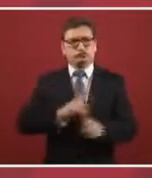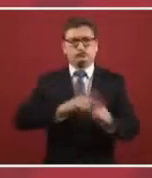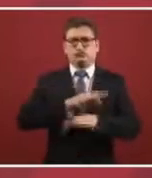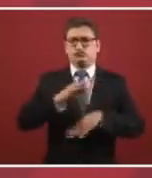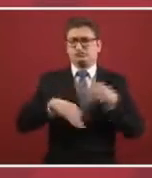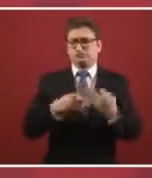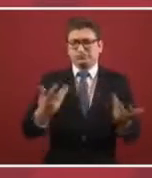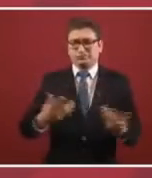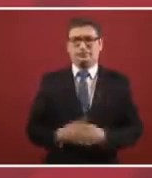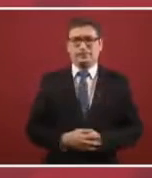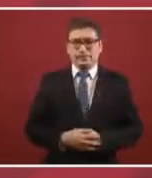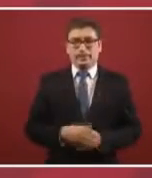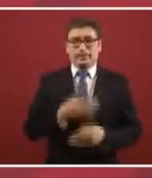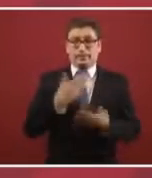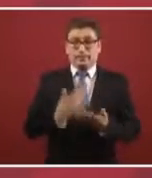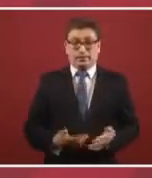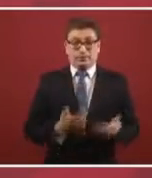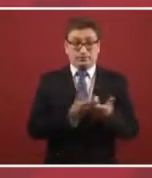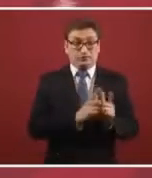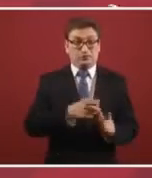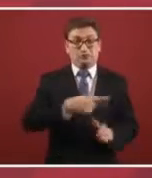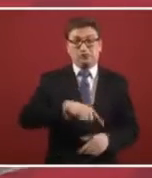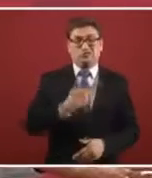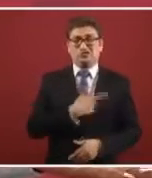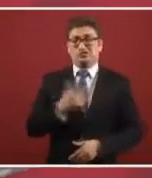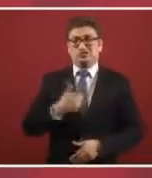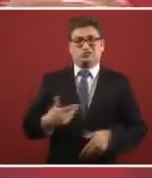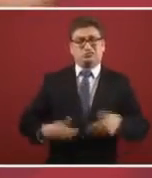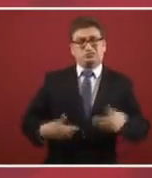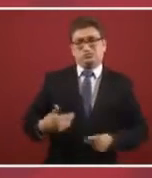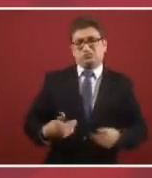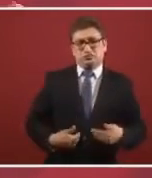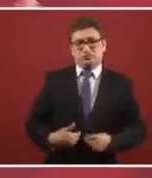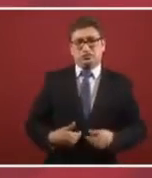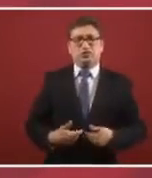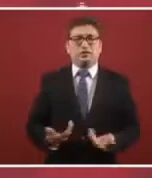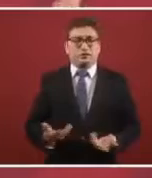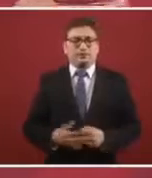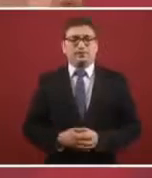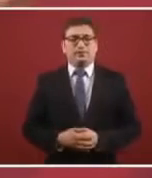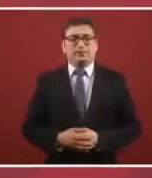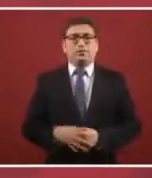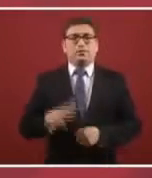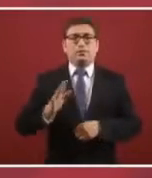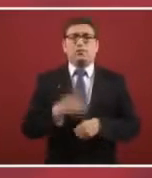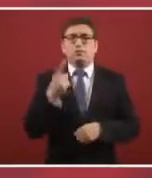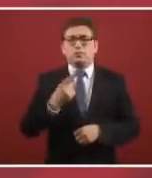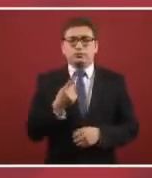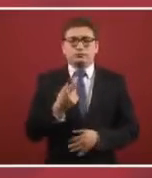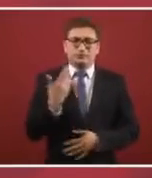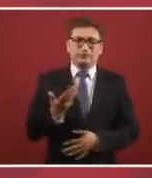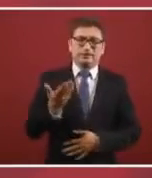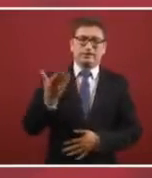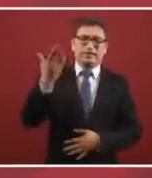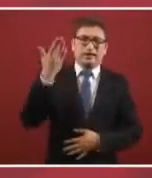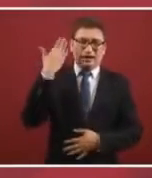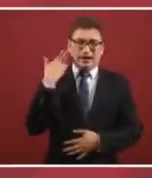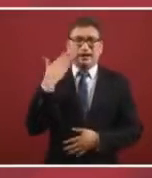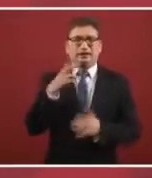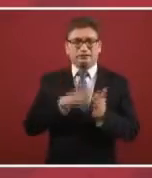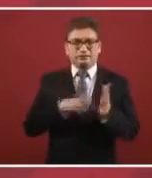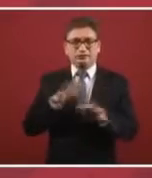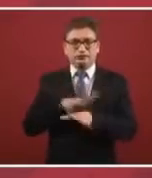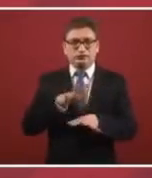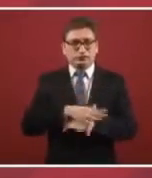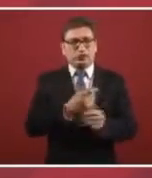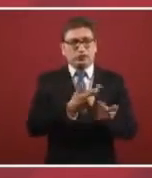Ahora part of están democracy. inconformes And now they're los not que happy, habían apoyado those that had supported la reforma the anterior